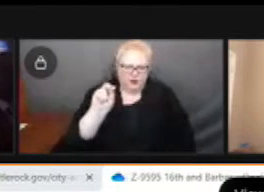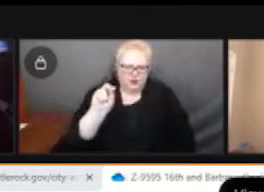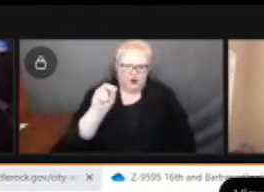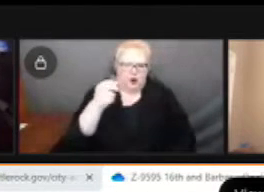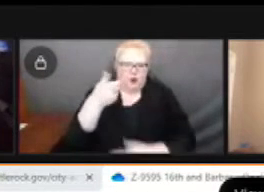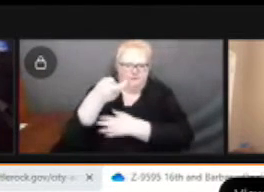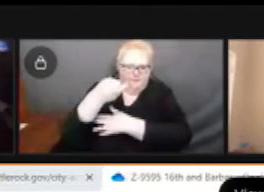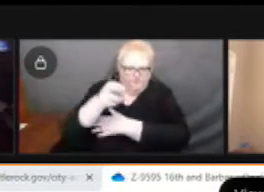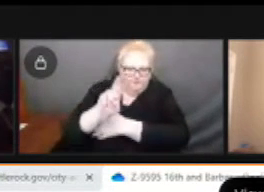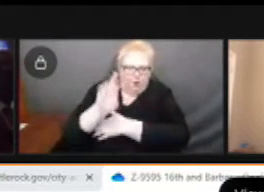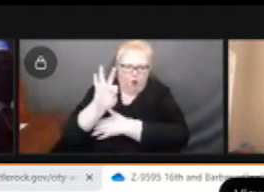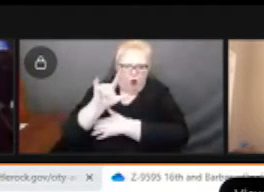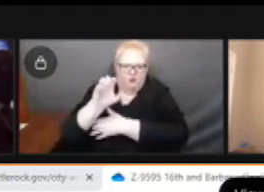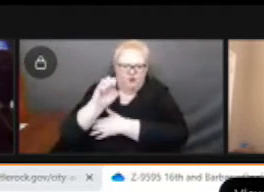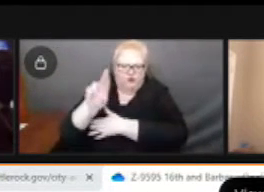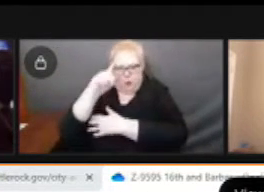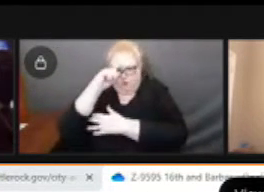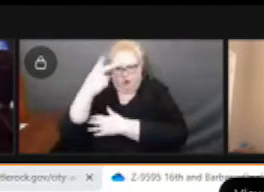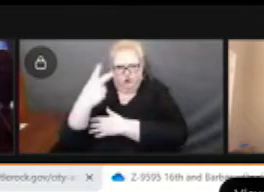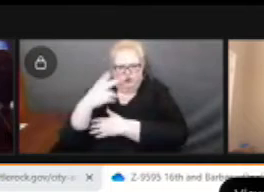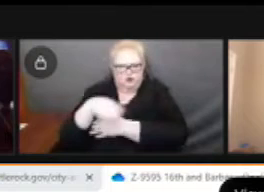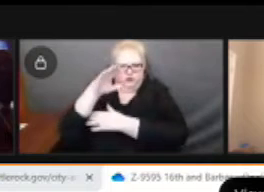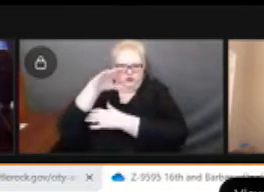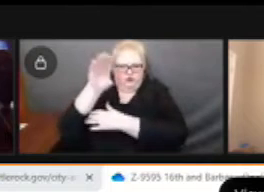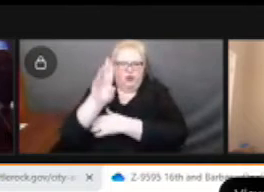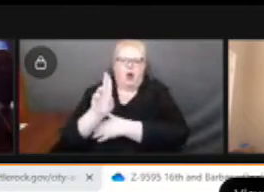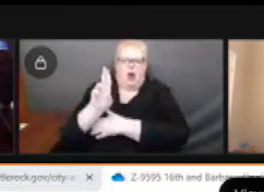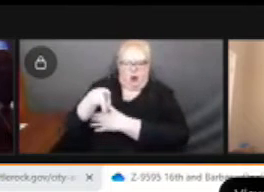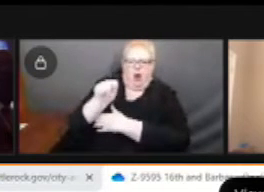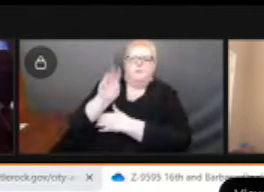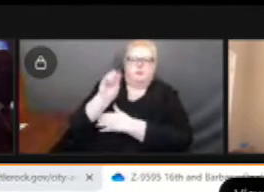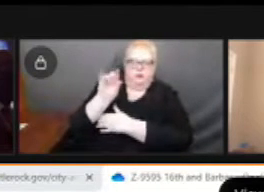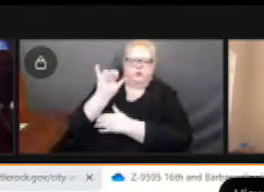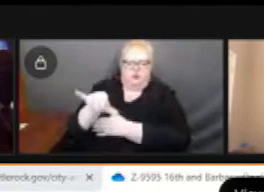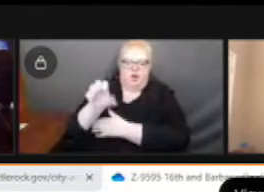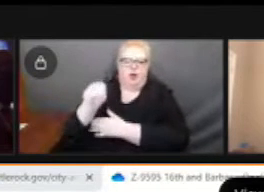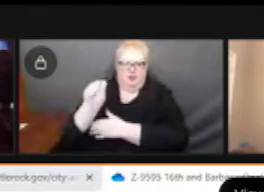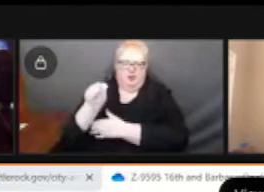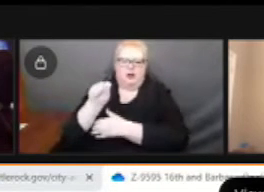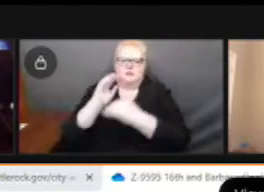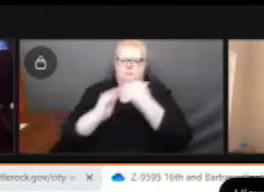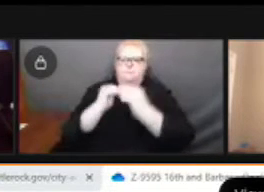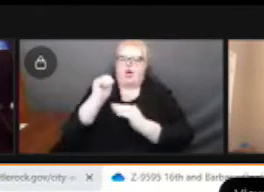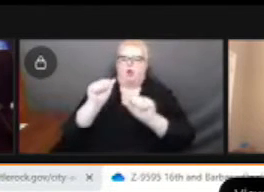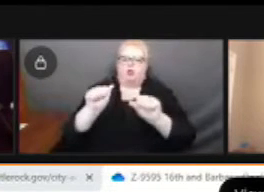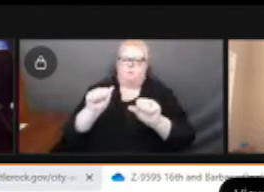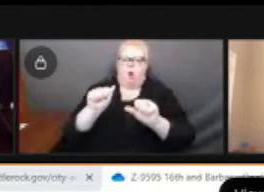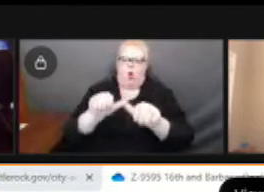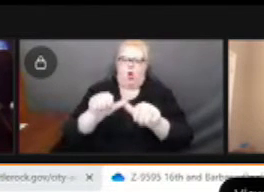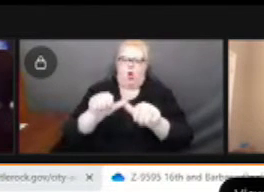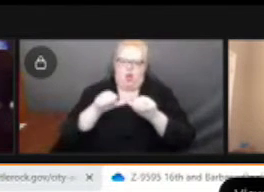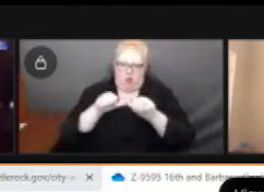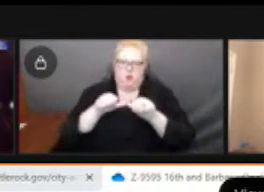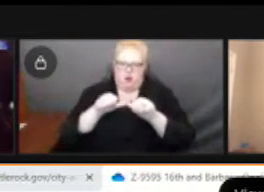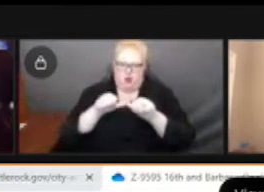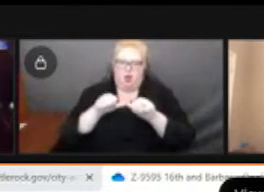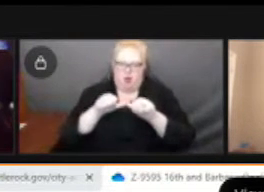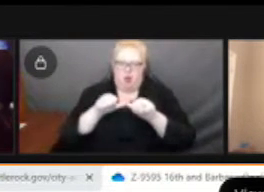for the 2-story. It could be up to that amount. So that's the buildable area. Okay. And then